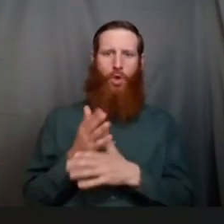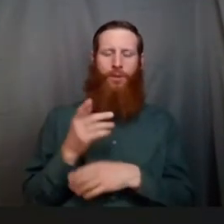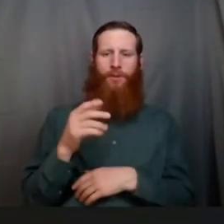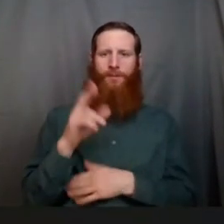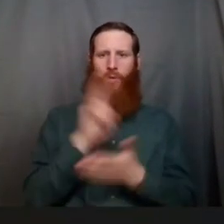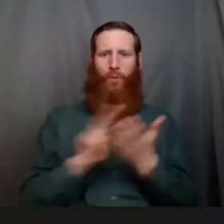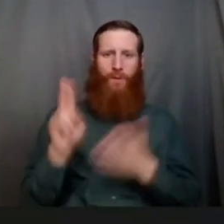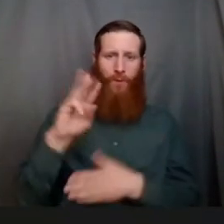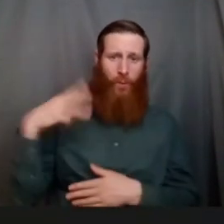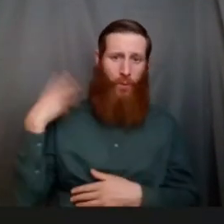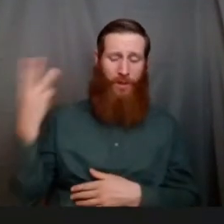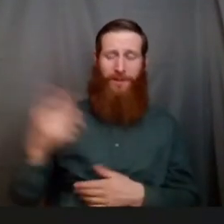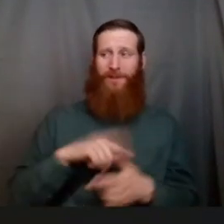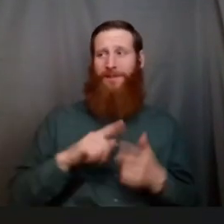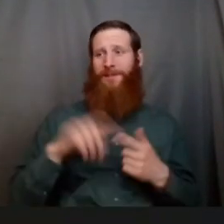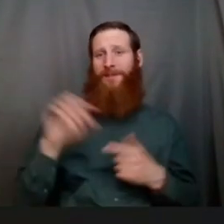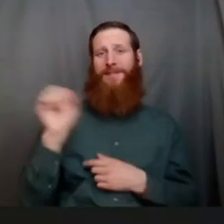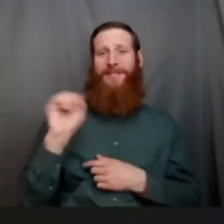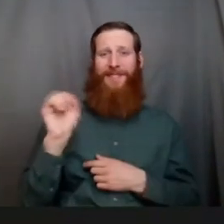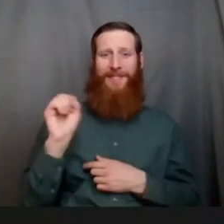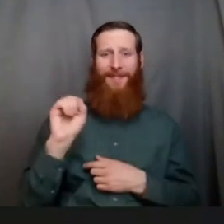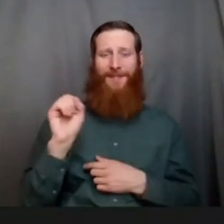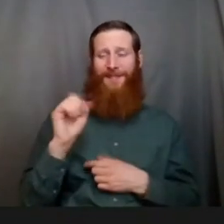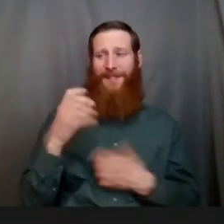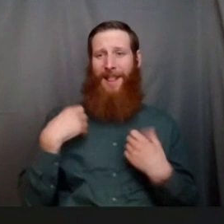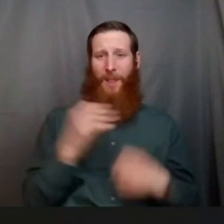Washington, Seattle Indian Health Board,